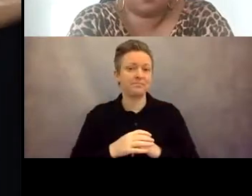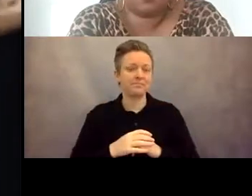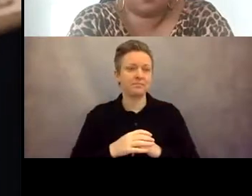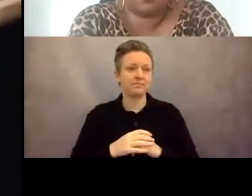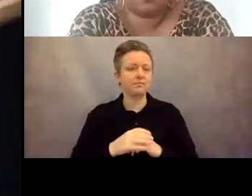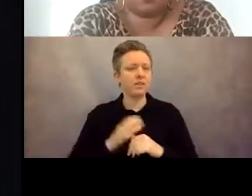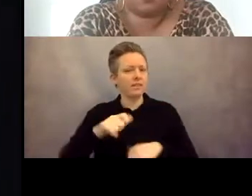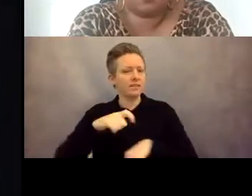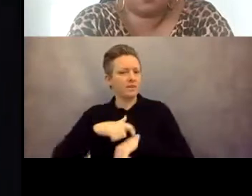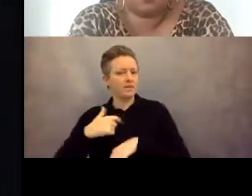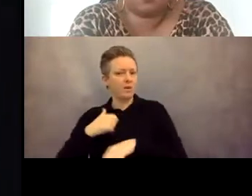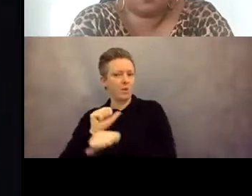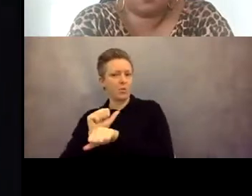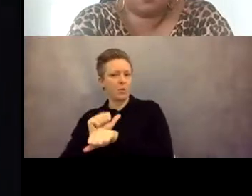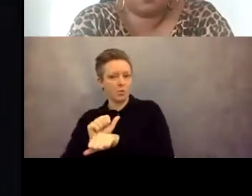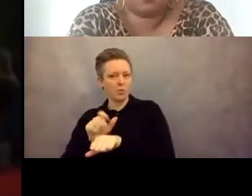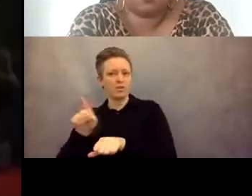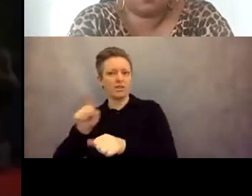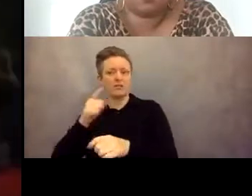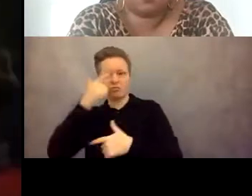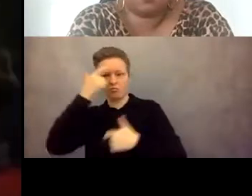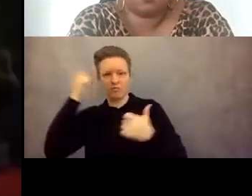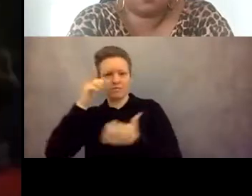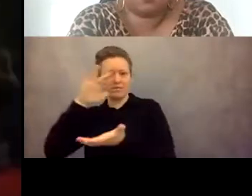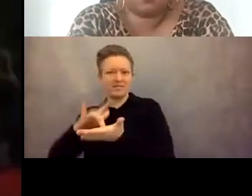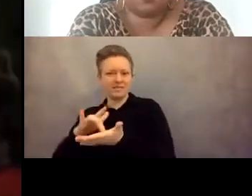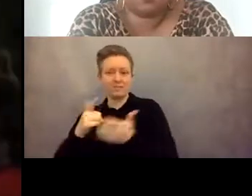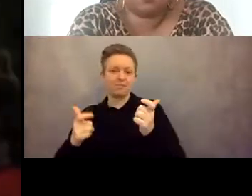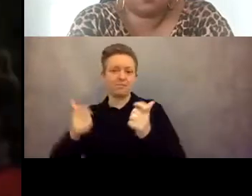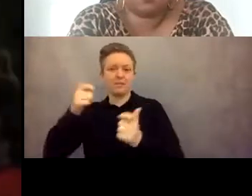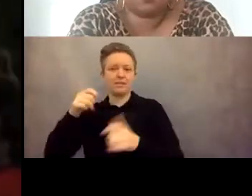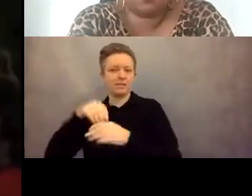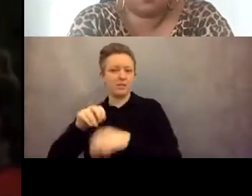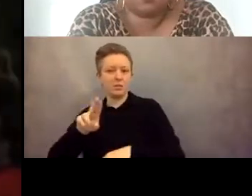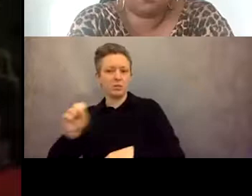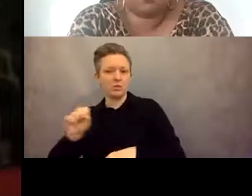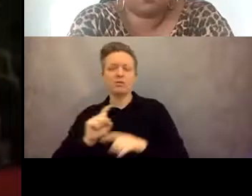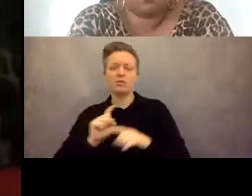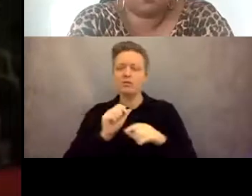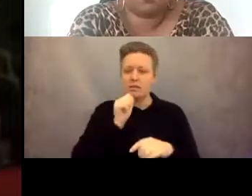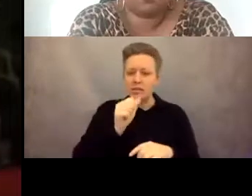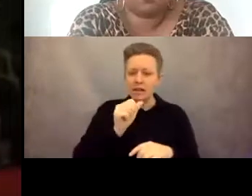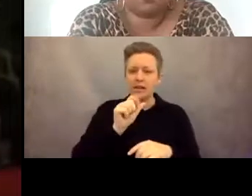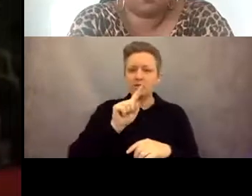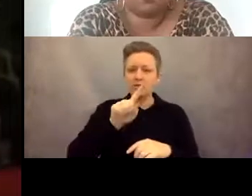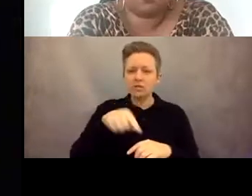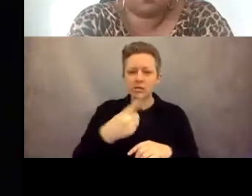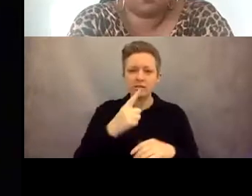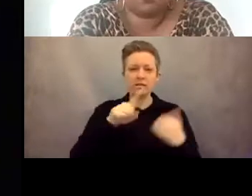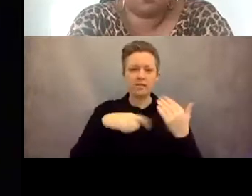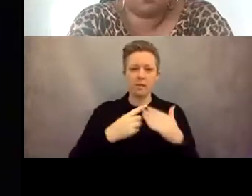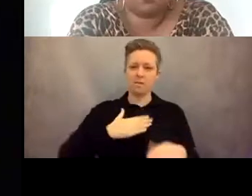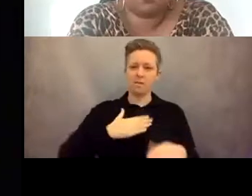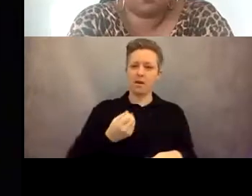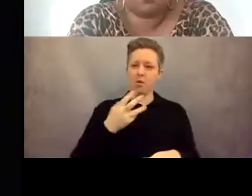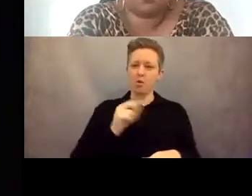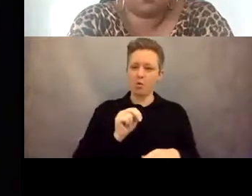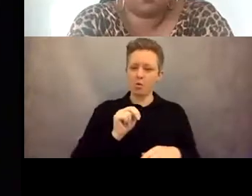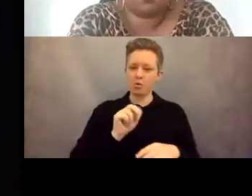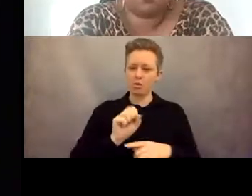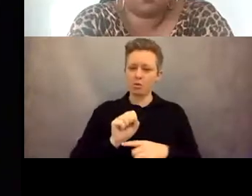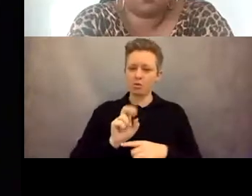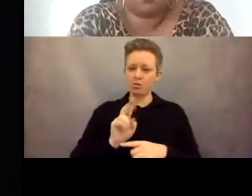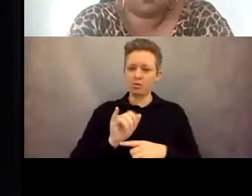1 trauma center for the whole Northwest. So it wasn't my own suicidality at play anymore. It was because of the years of bearing witness to other suffering